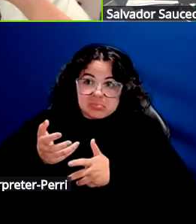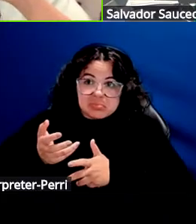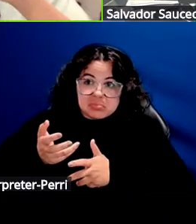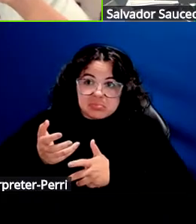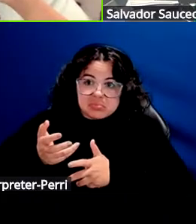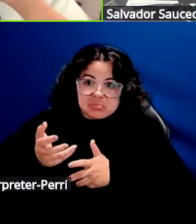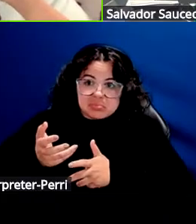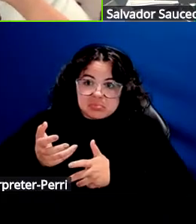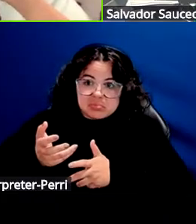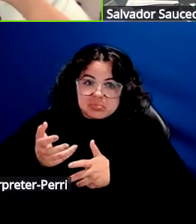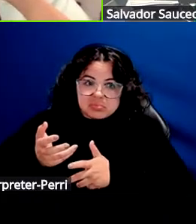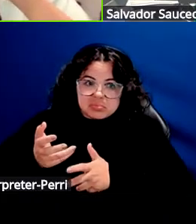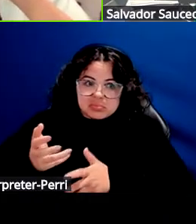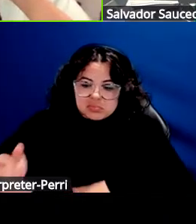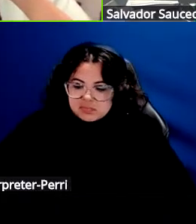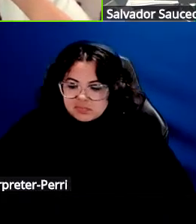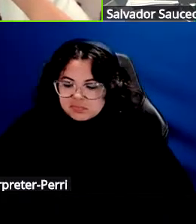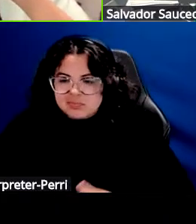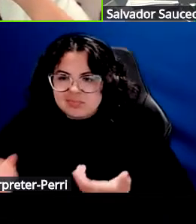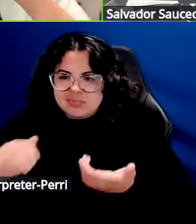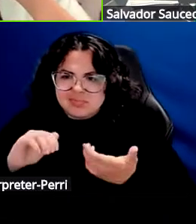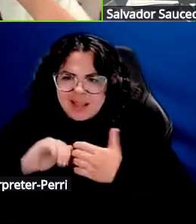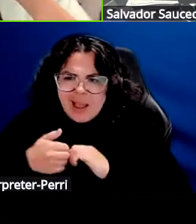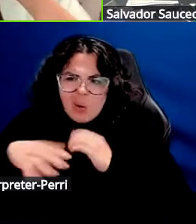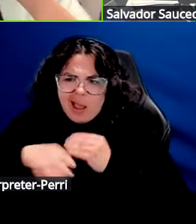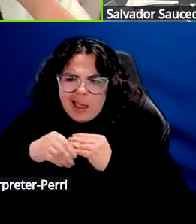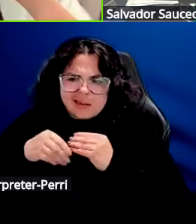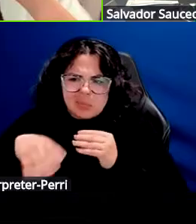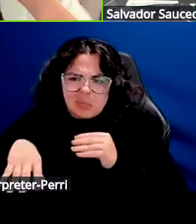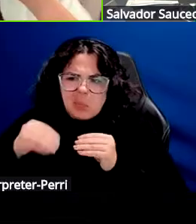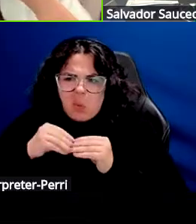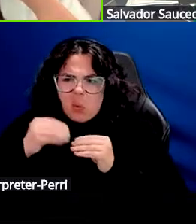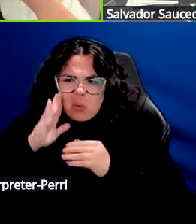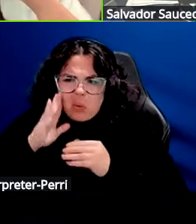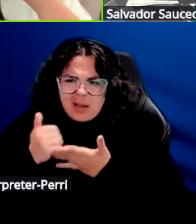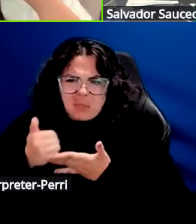how getting additional trash cans will be helpful.